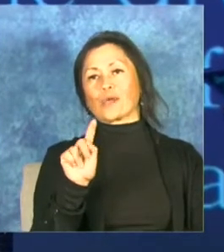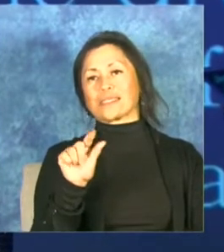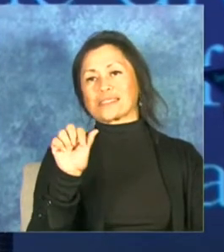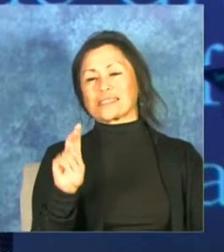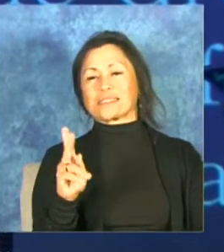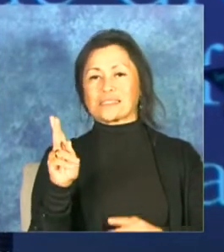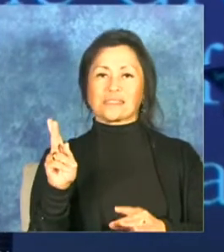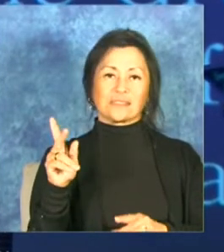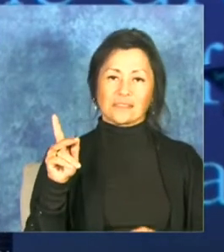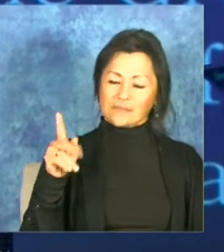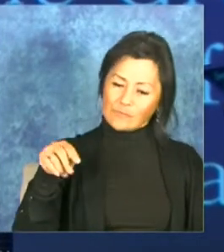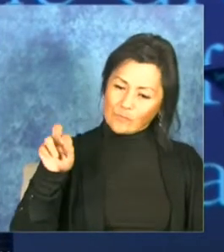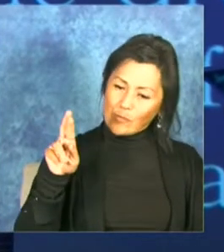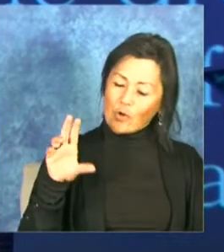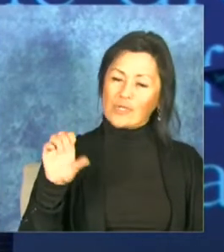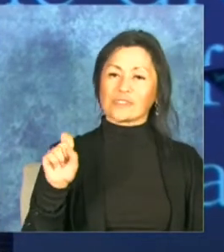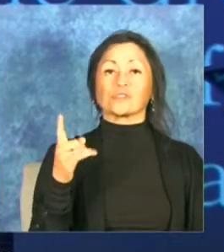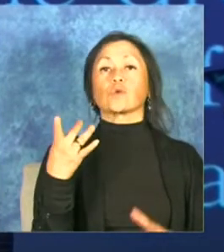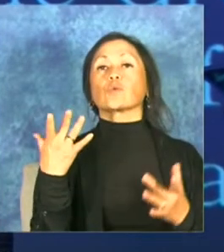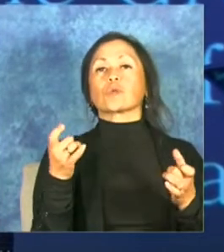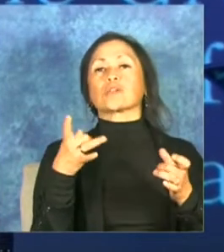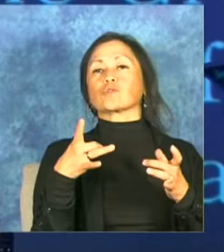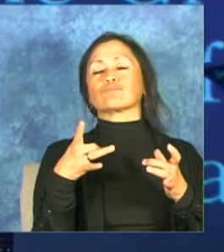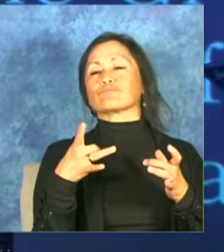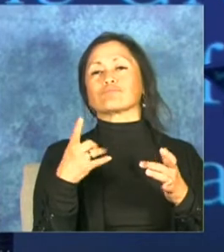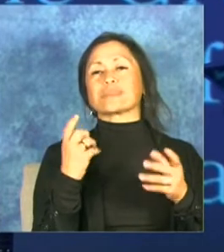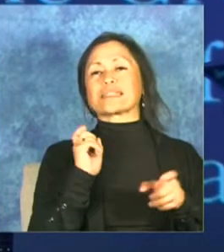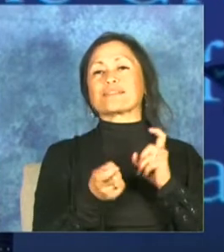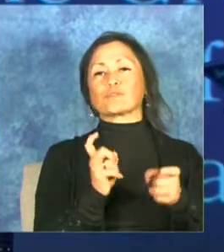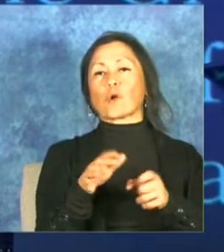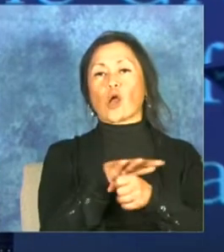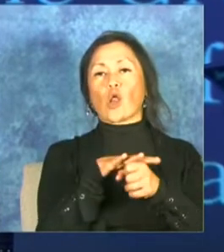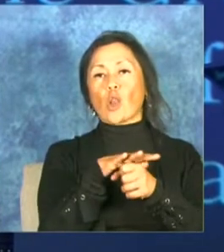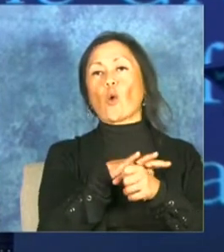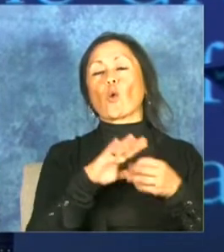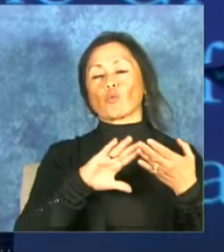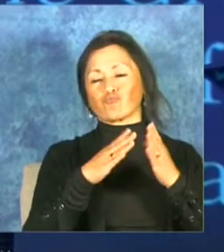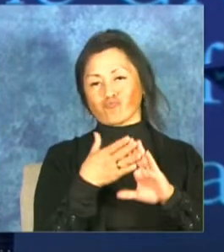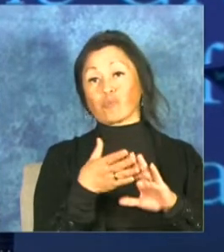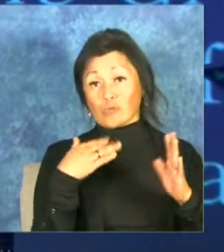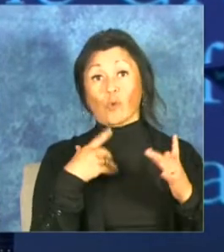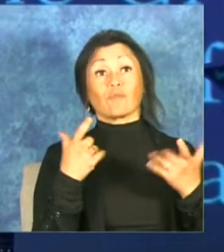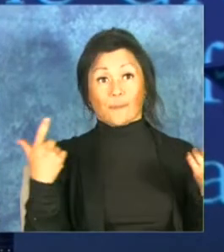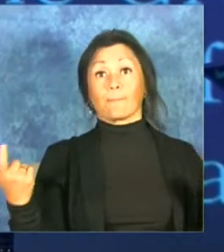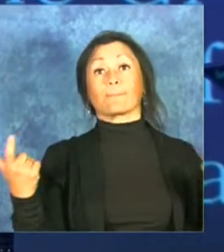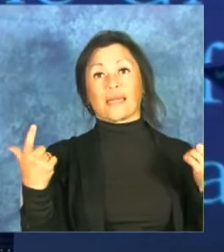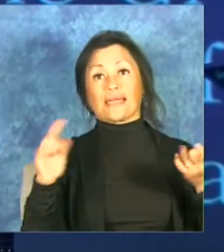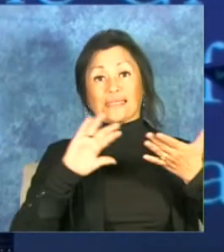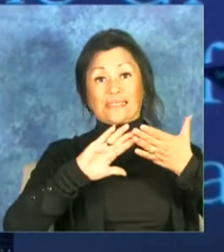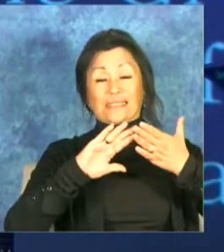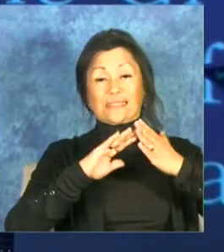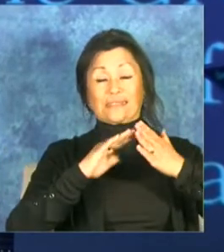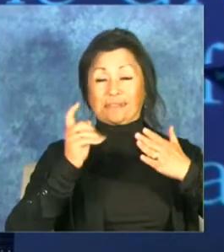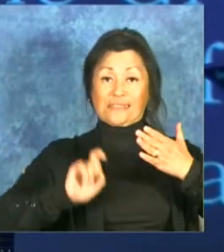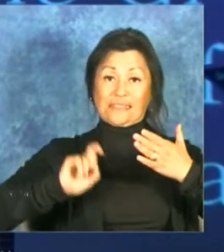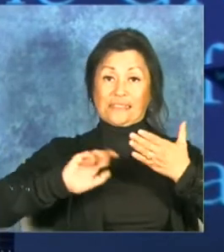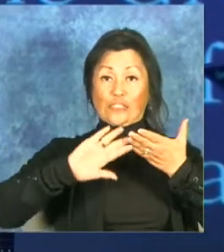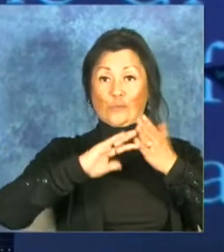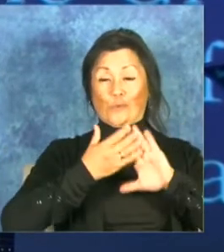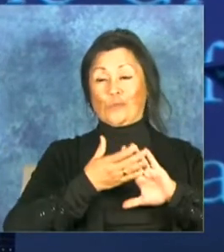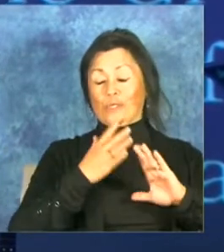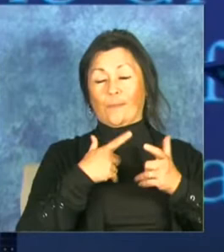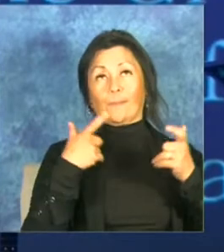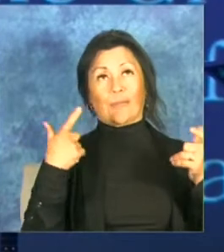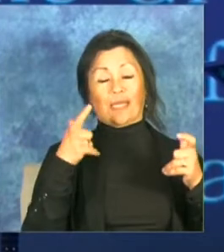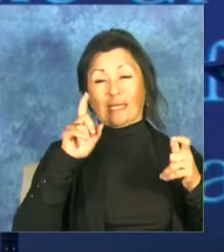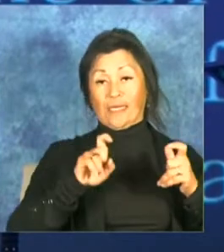do whatever we can to pour into our local community and our areas that have a great need, because there is a big need in our community. Amen, church? Huge